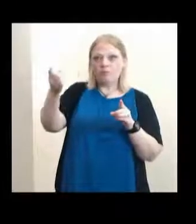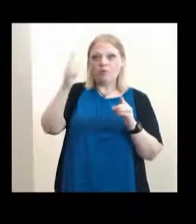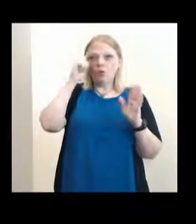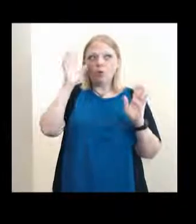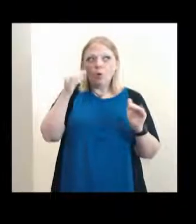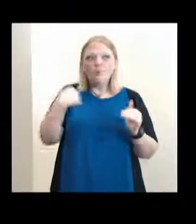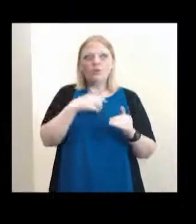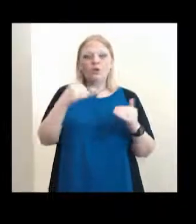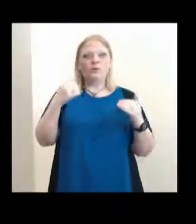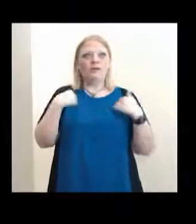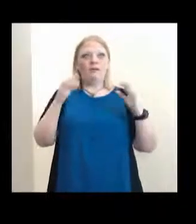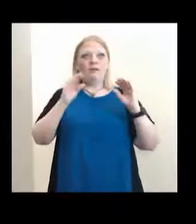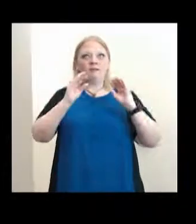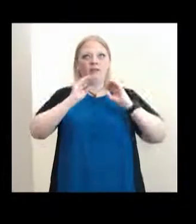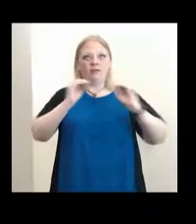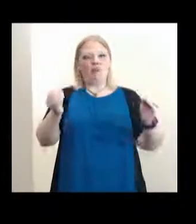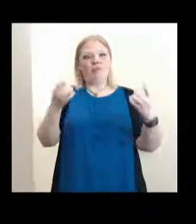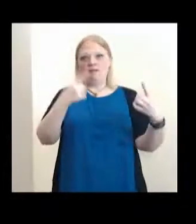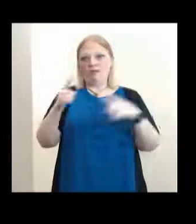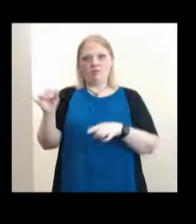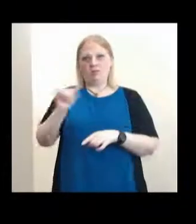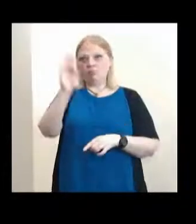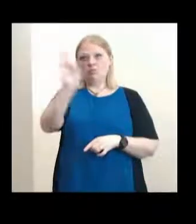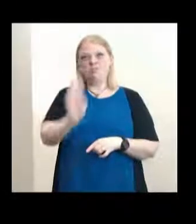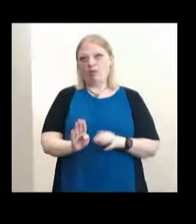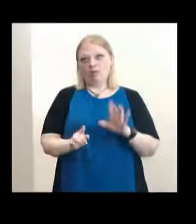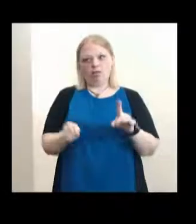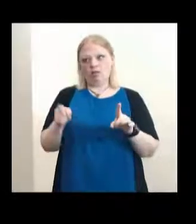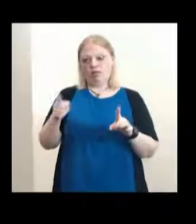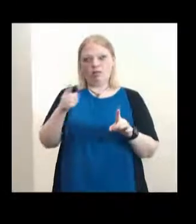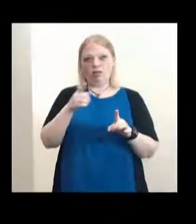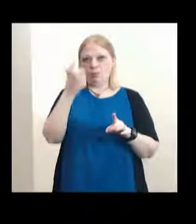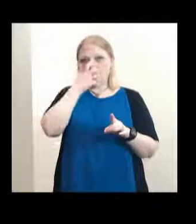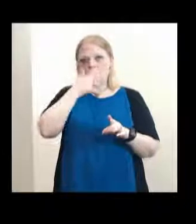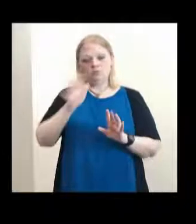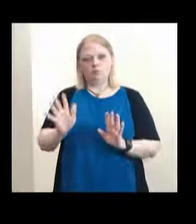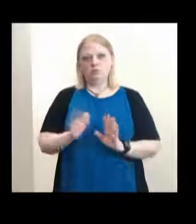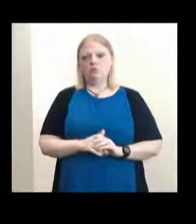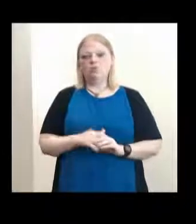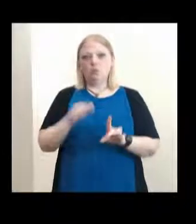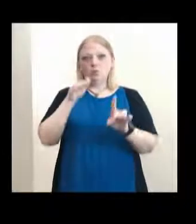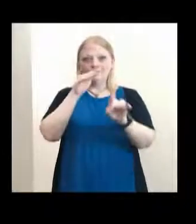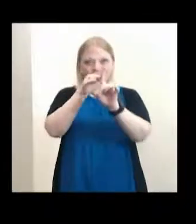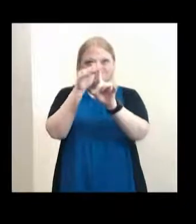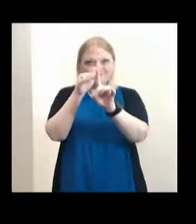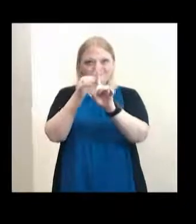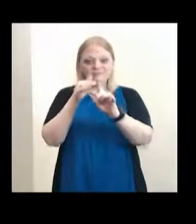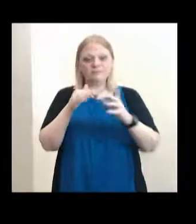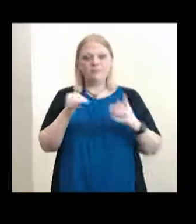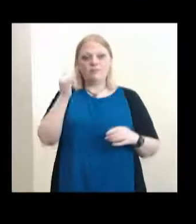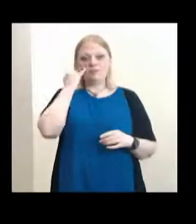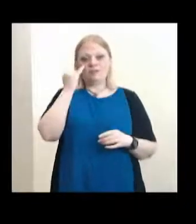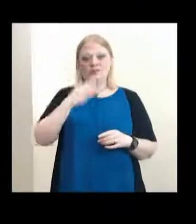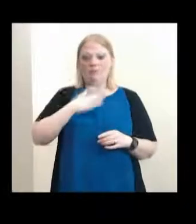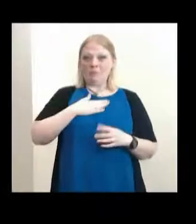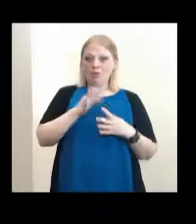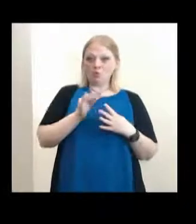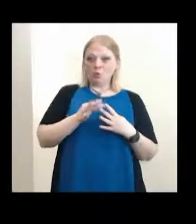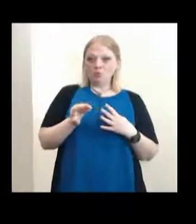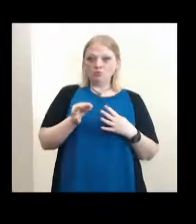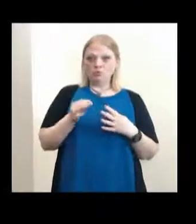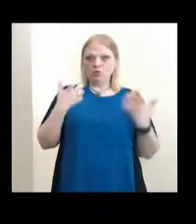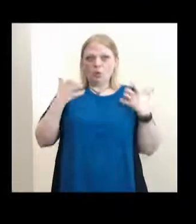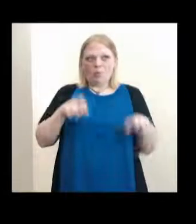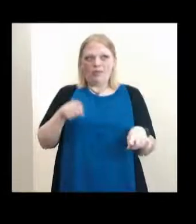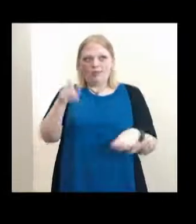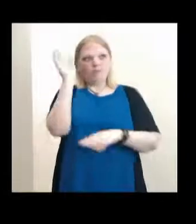have anything like what they're having in Brazil. So I just want to remind everyone that if I had my choice, we wouldn't have to do this press